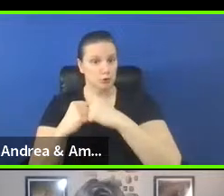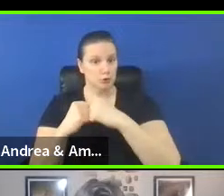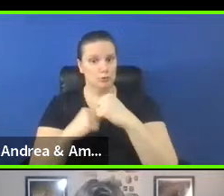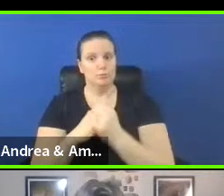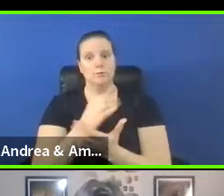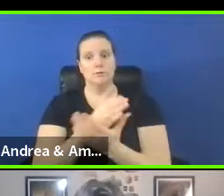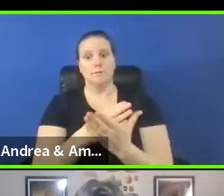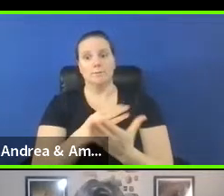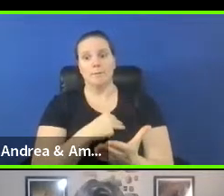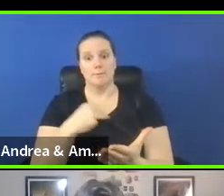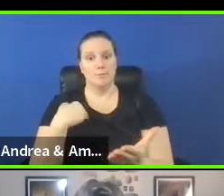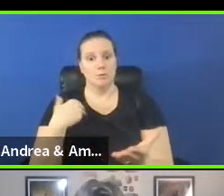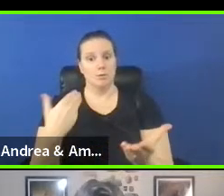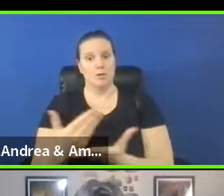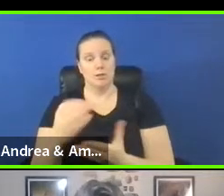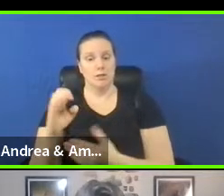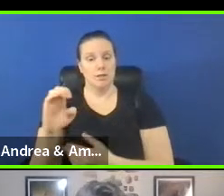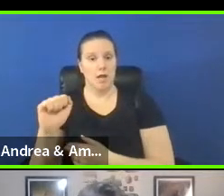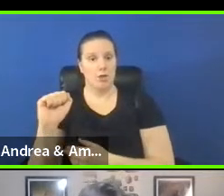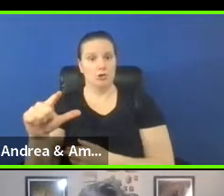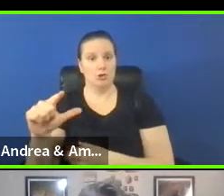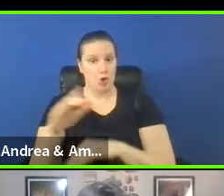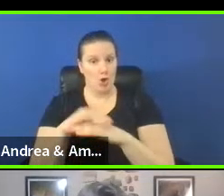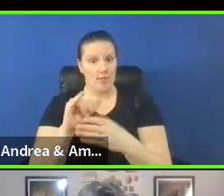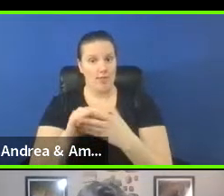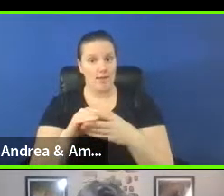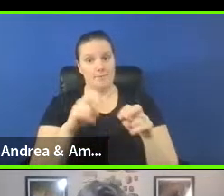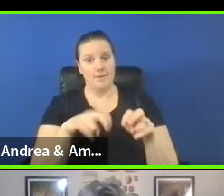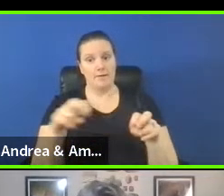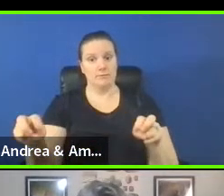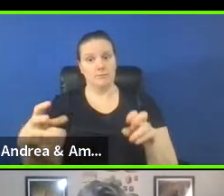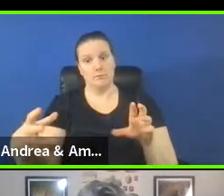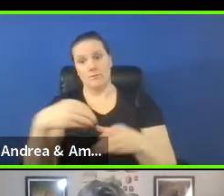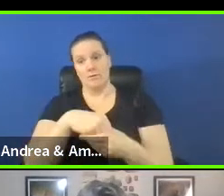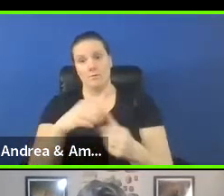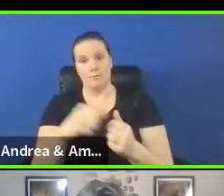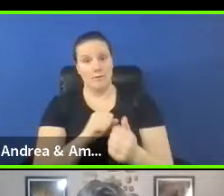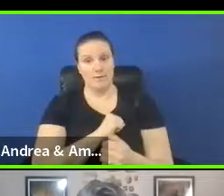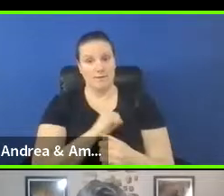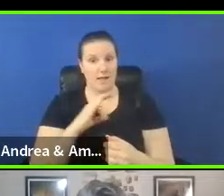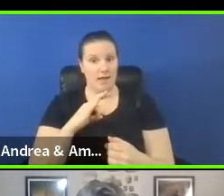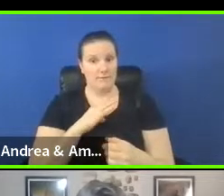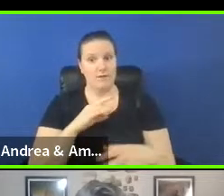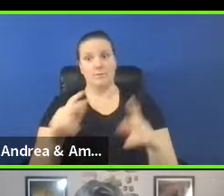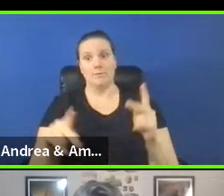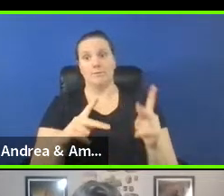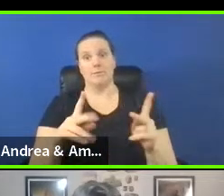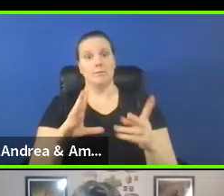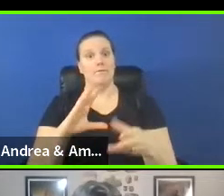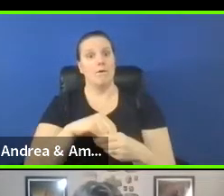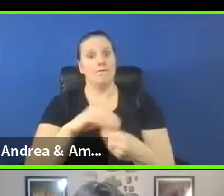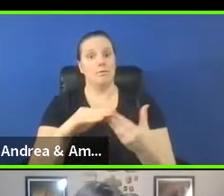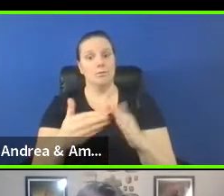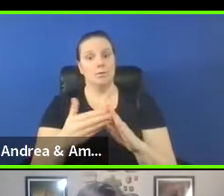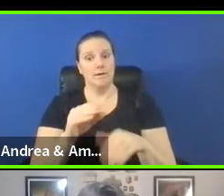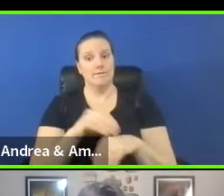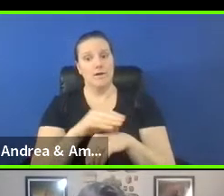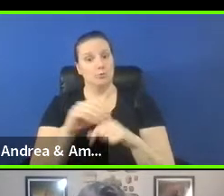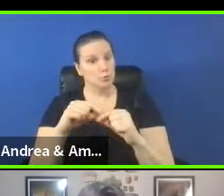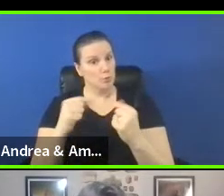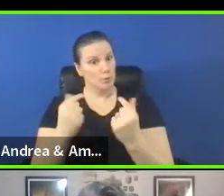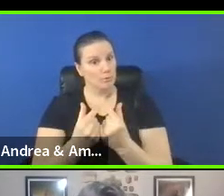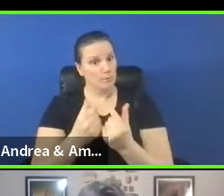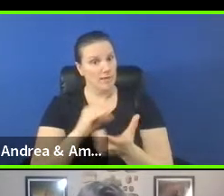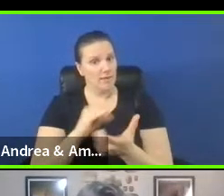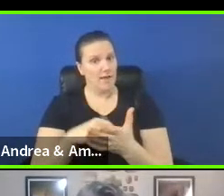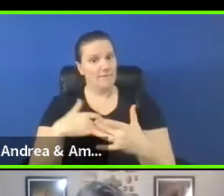of the members here at the EAG will be on that panel alongside with staff and members of the community advisory group. And so that